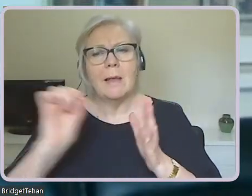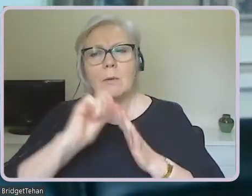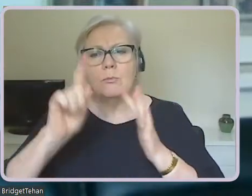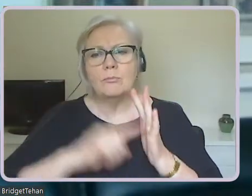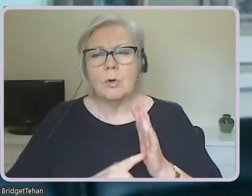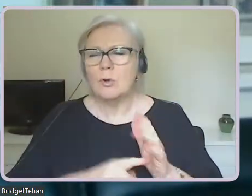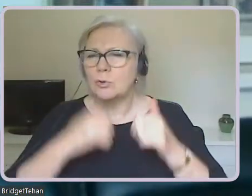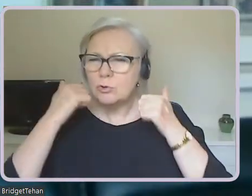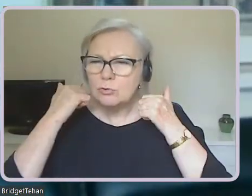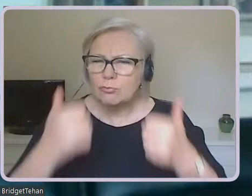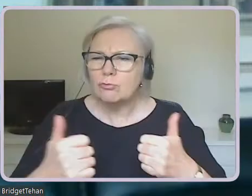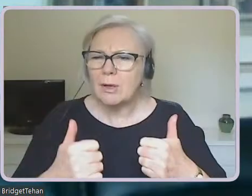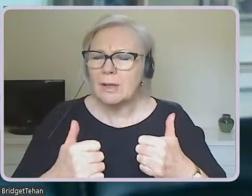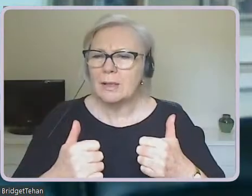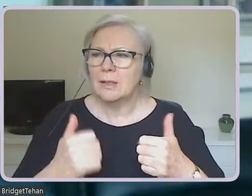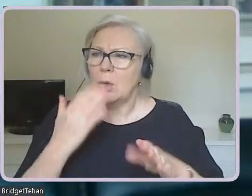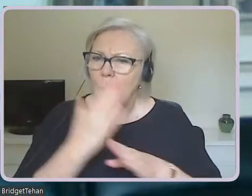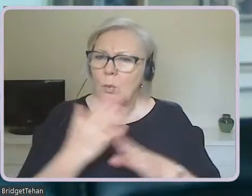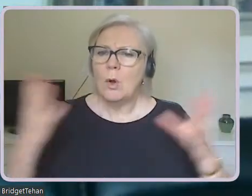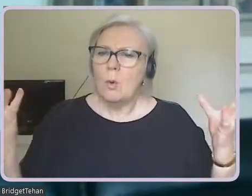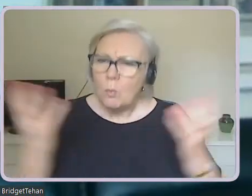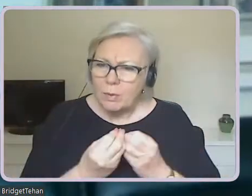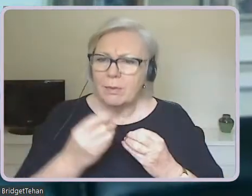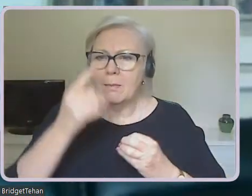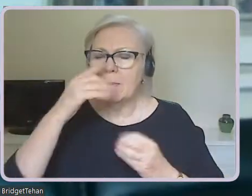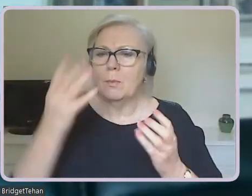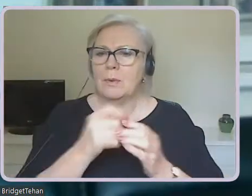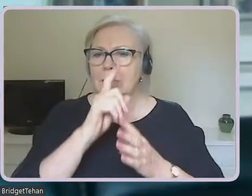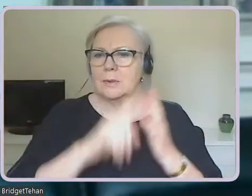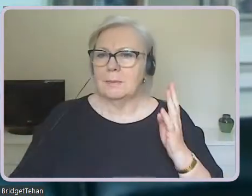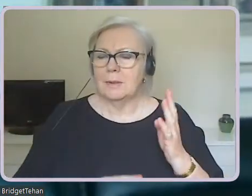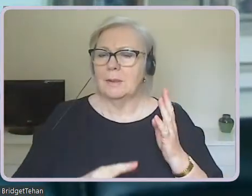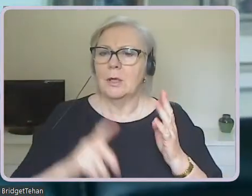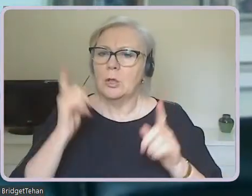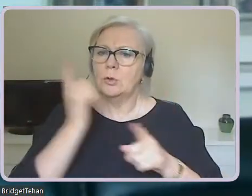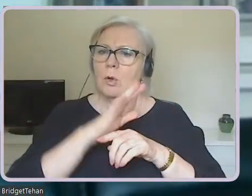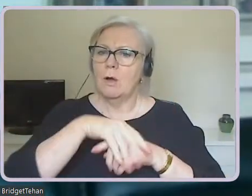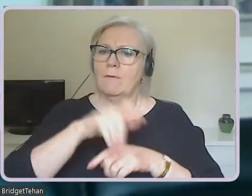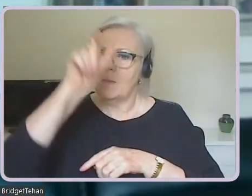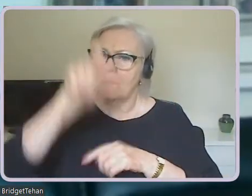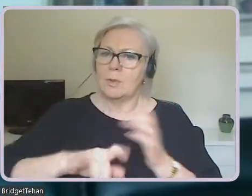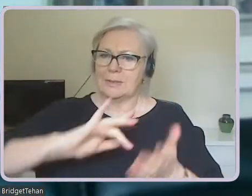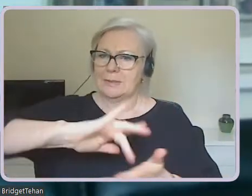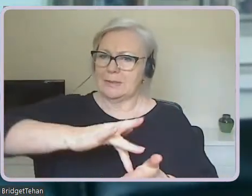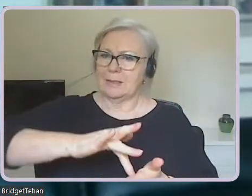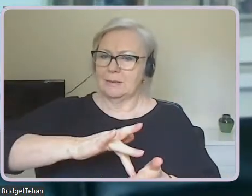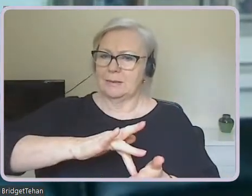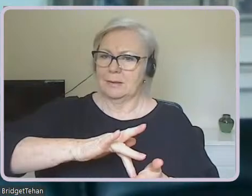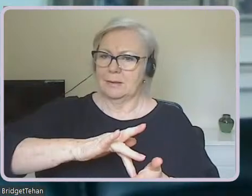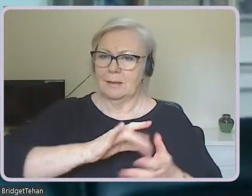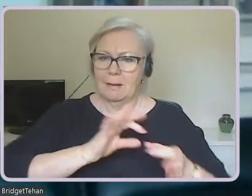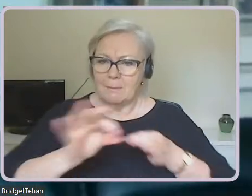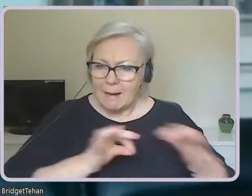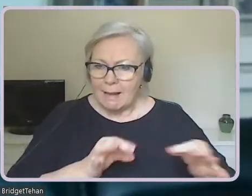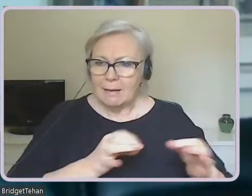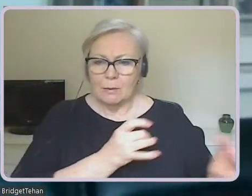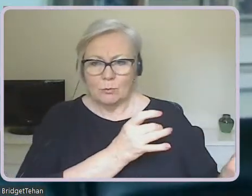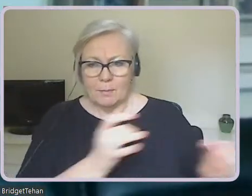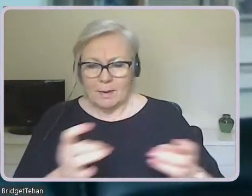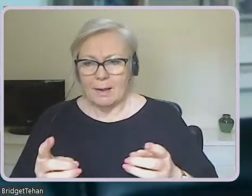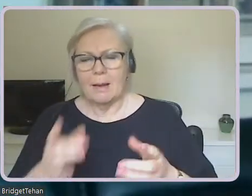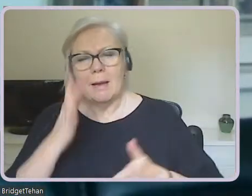with people with a disability around person-centred emergency planning and preparedness. So actually encouraging people